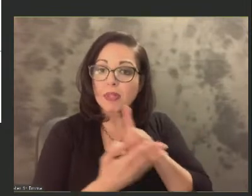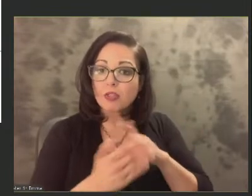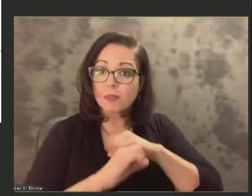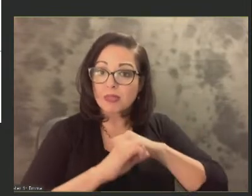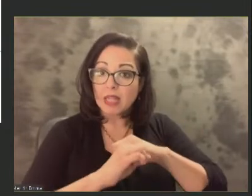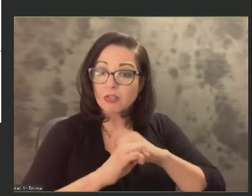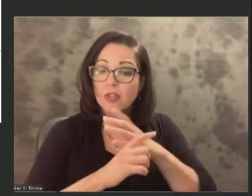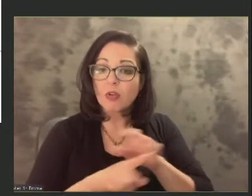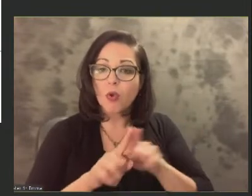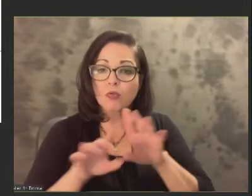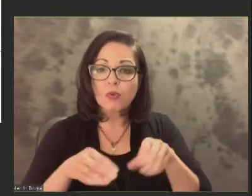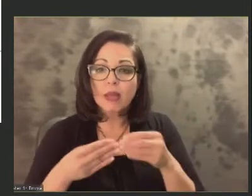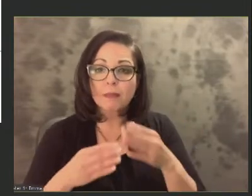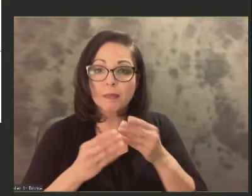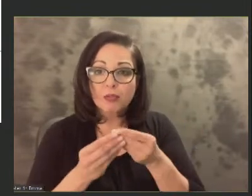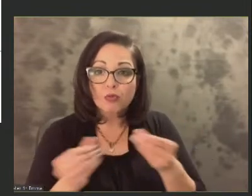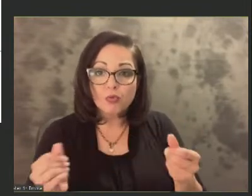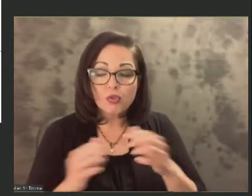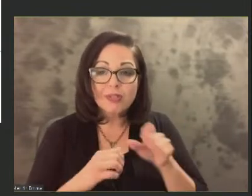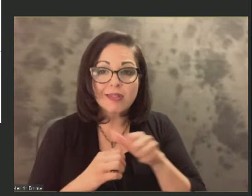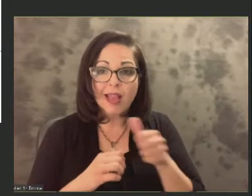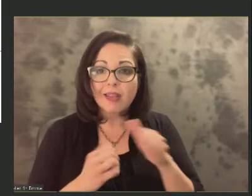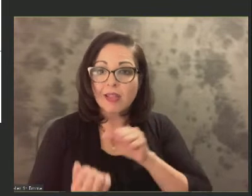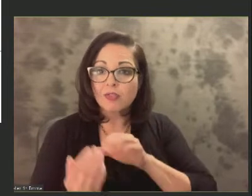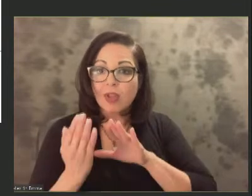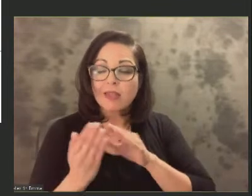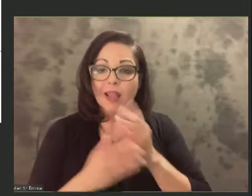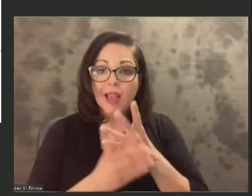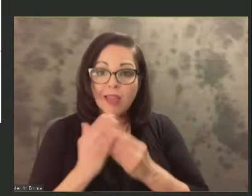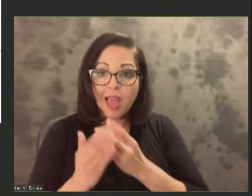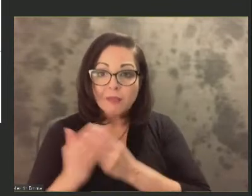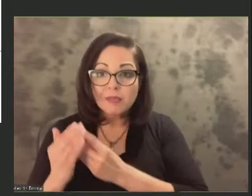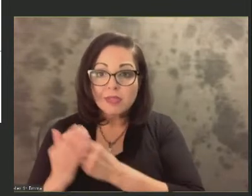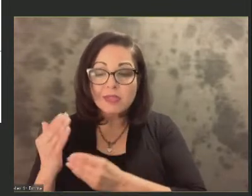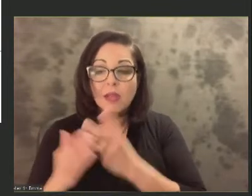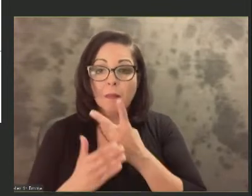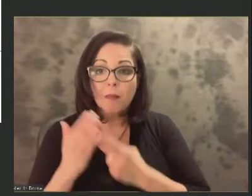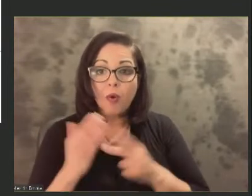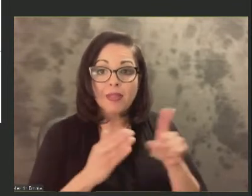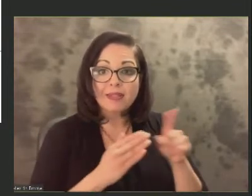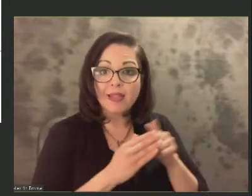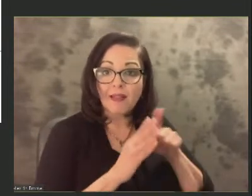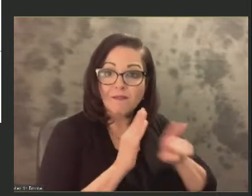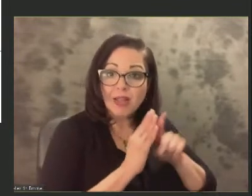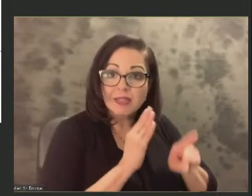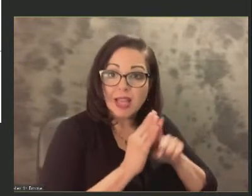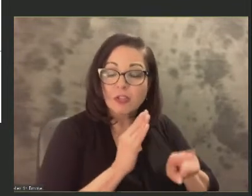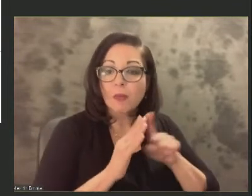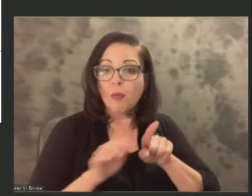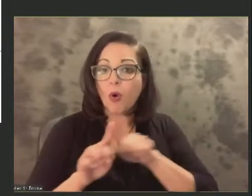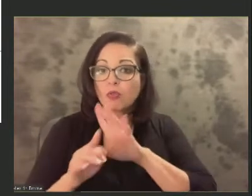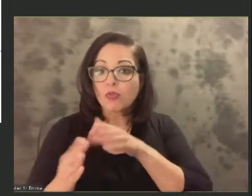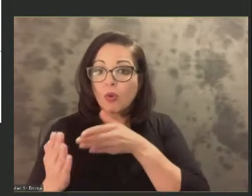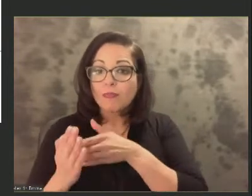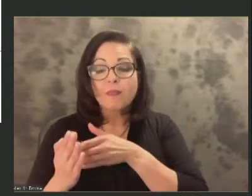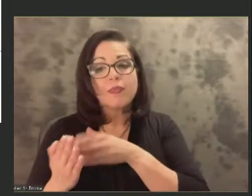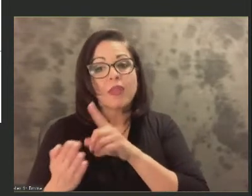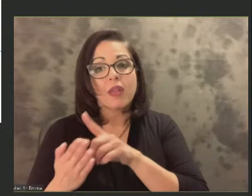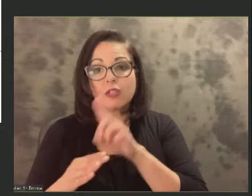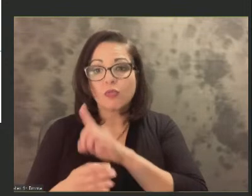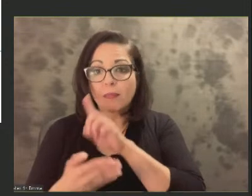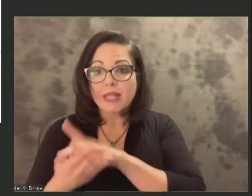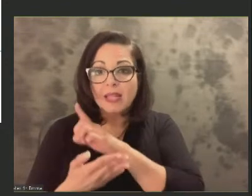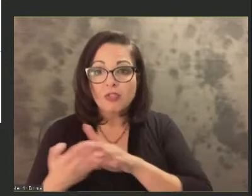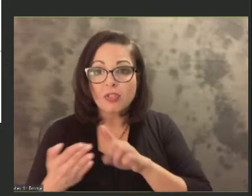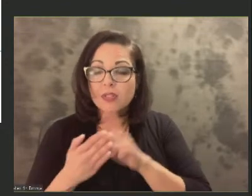implement solutions to address any gaps in both the investigation and the prosecution of discrimination complaints